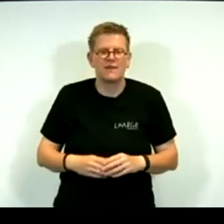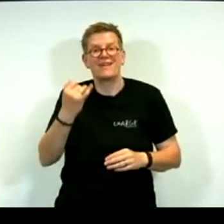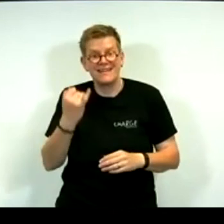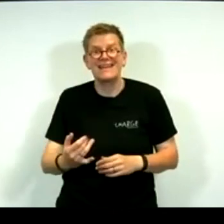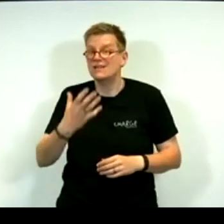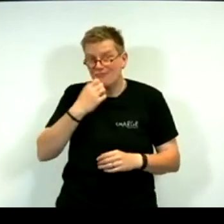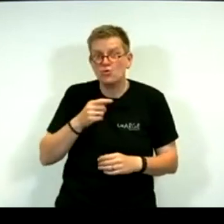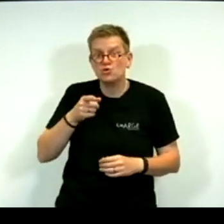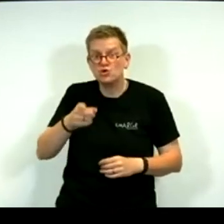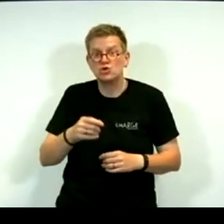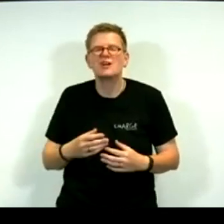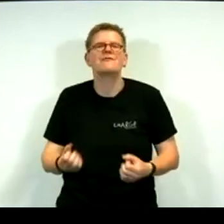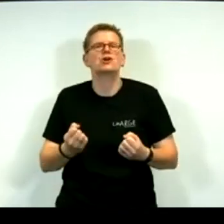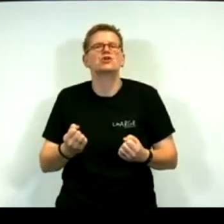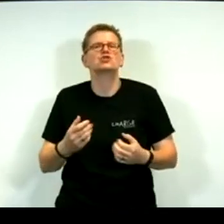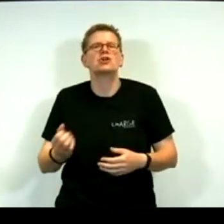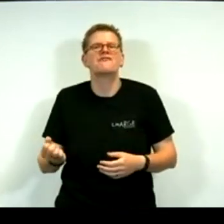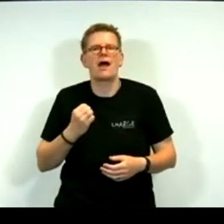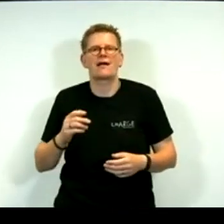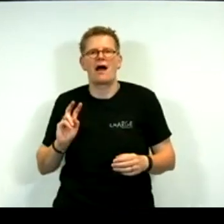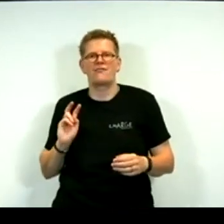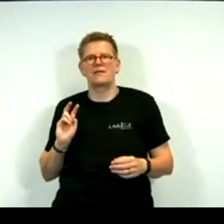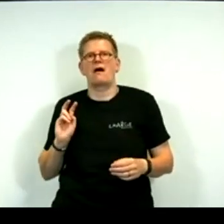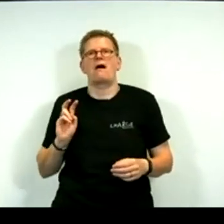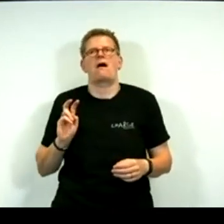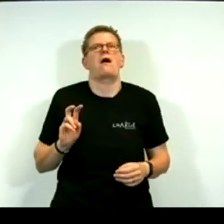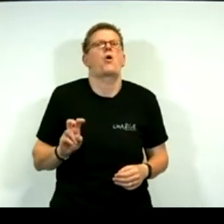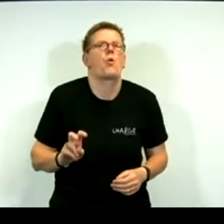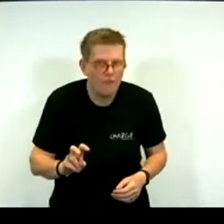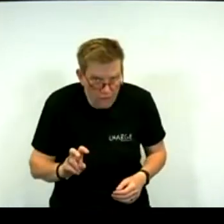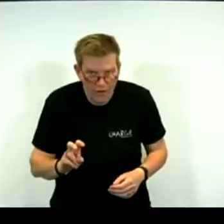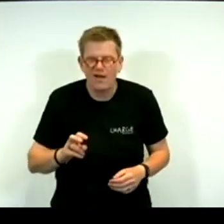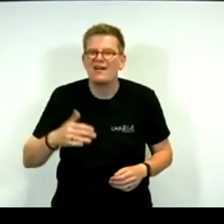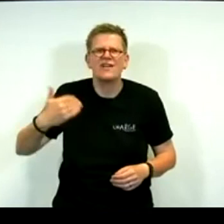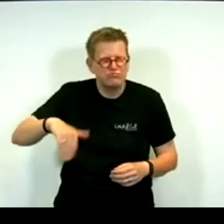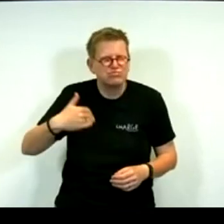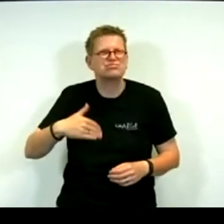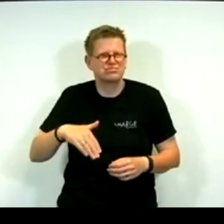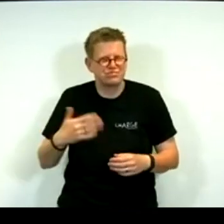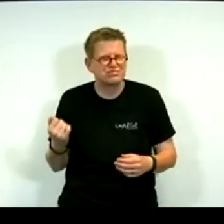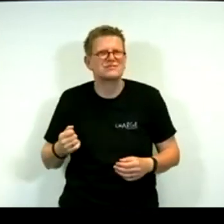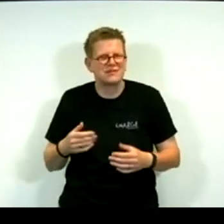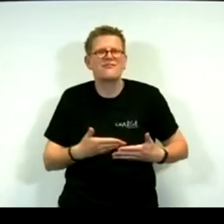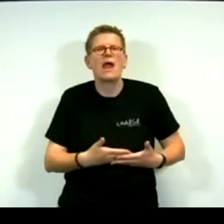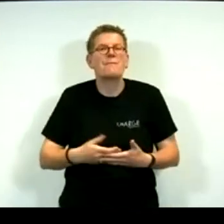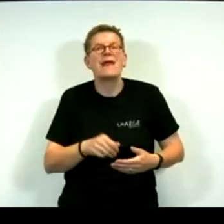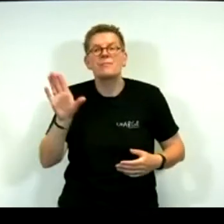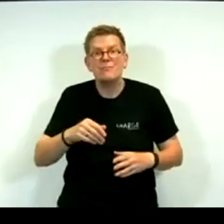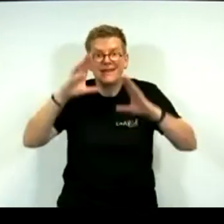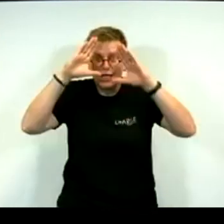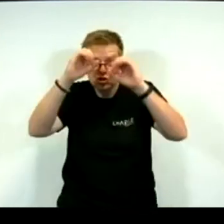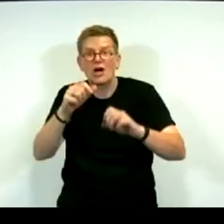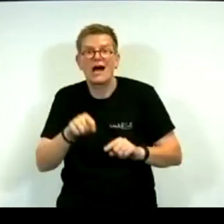huge breakthrough, because babies with charge don't want to resist gravity because it's too dangerous. Anyway,